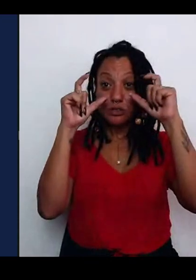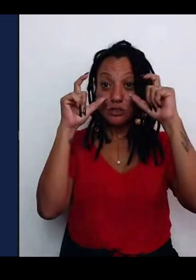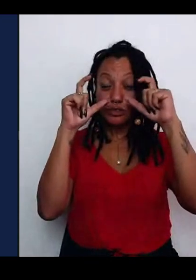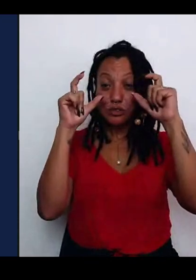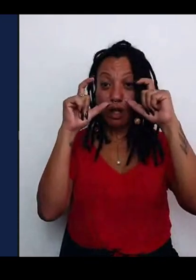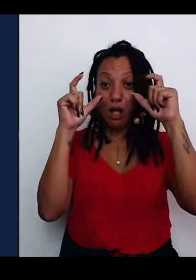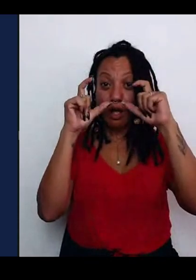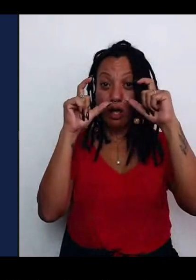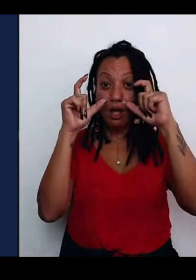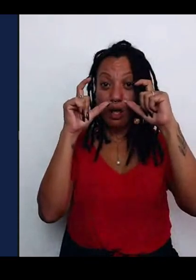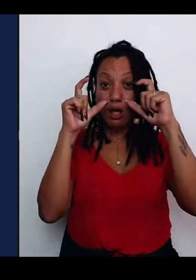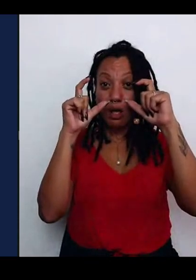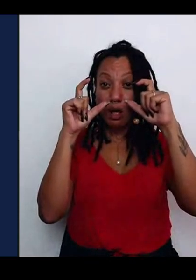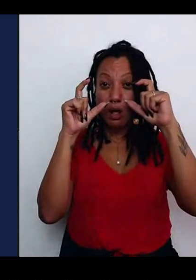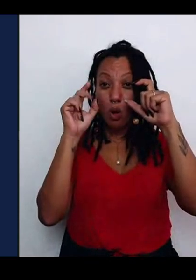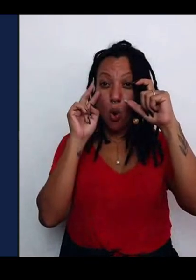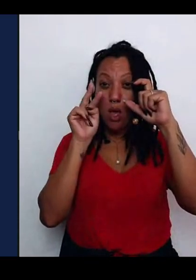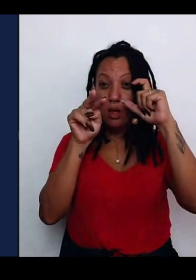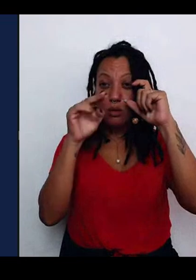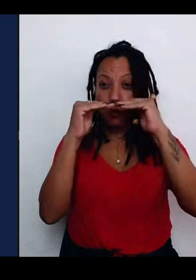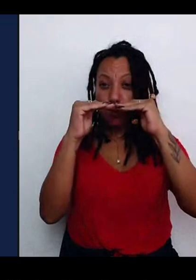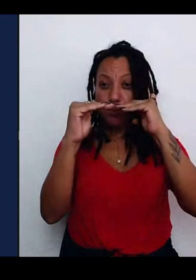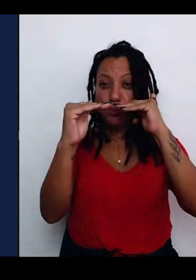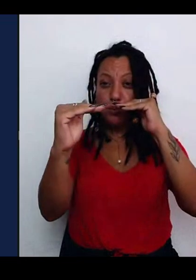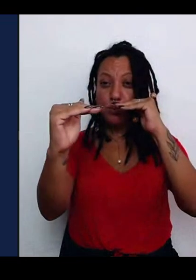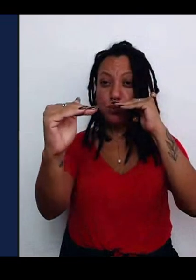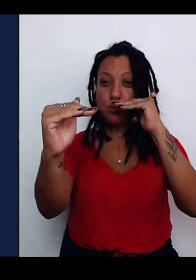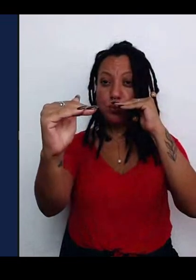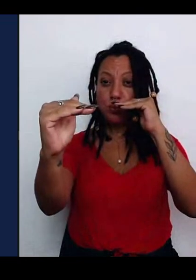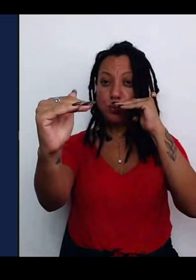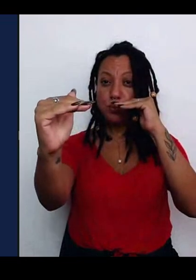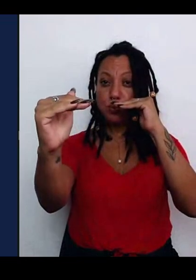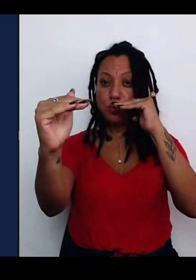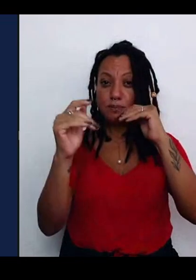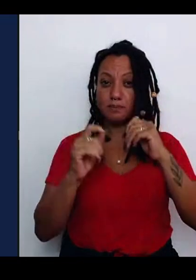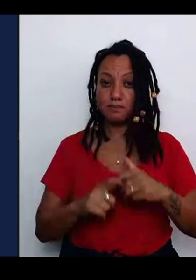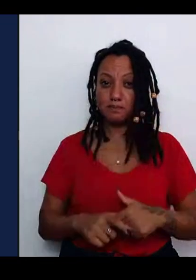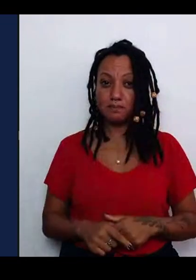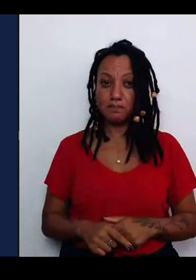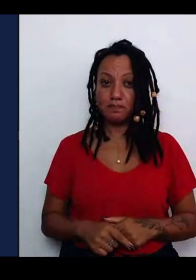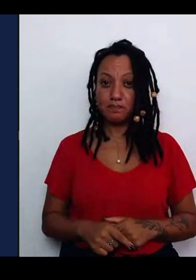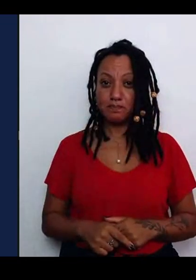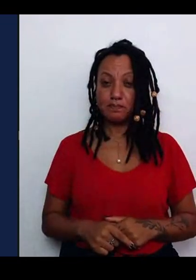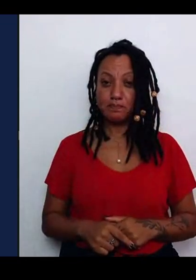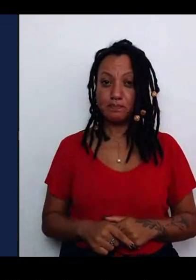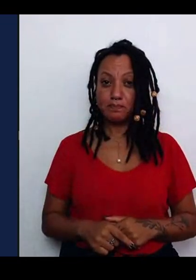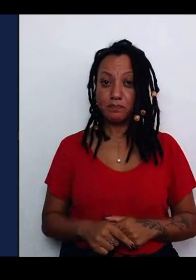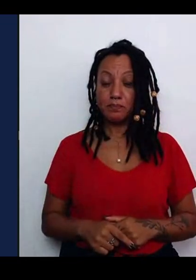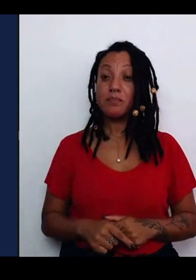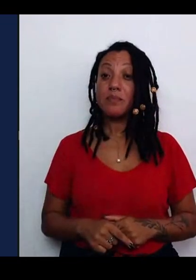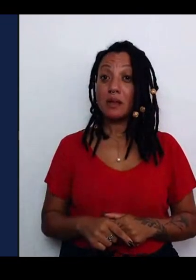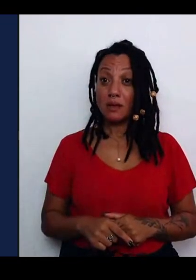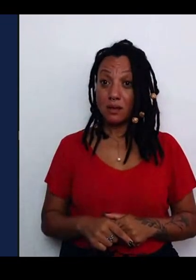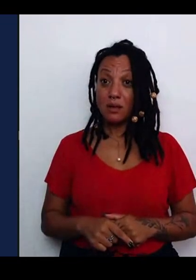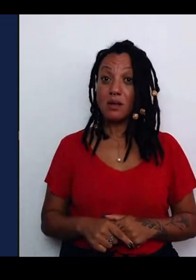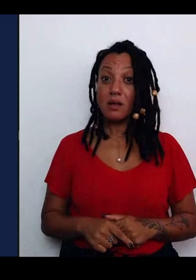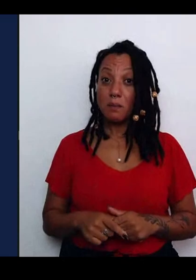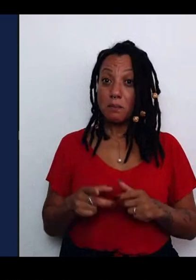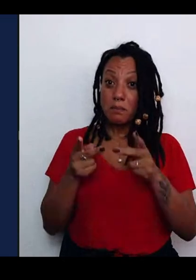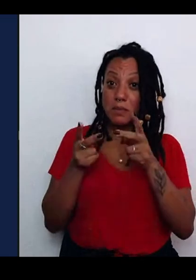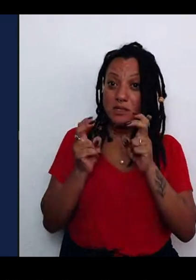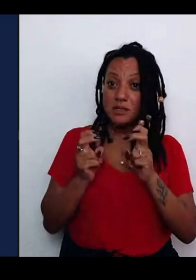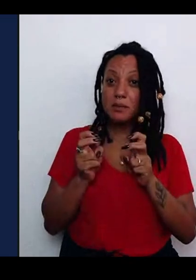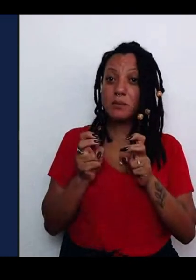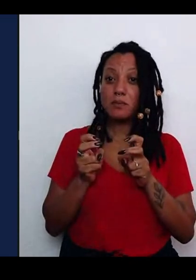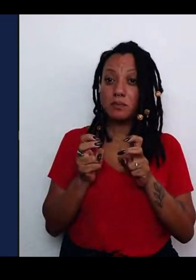periscopic gaze in which we see an entanglement of with a contributes uh to that major figure